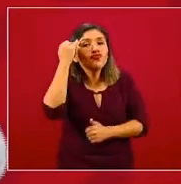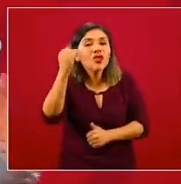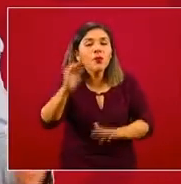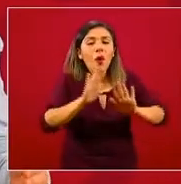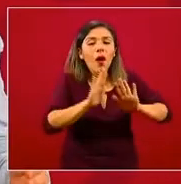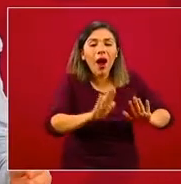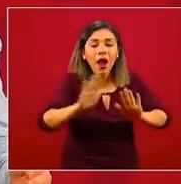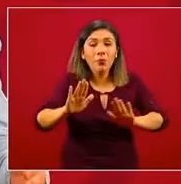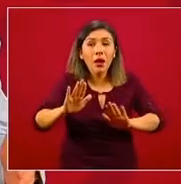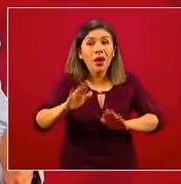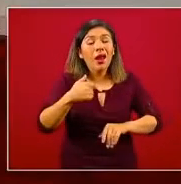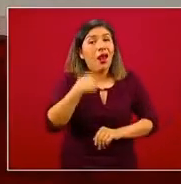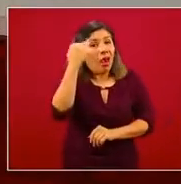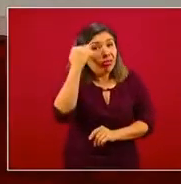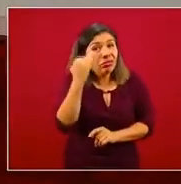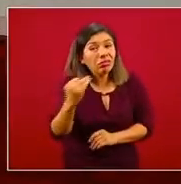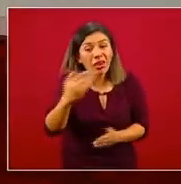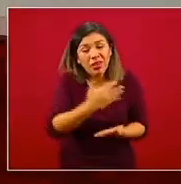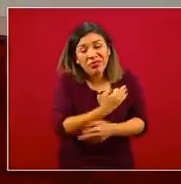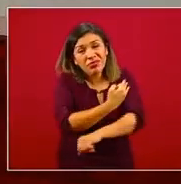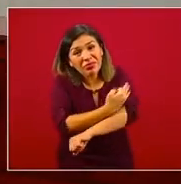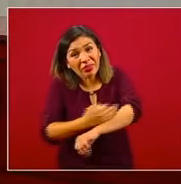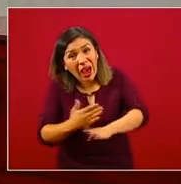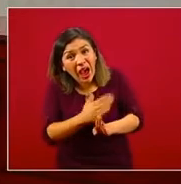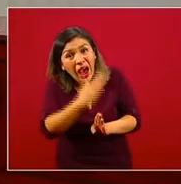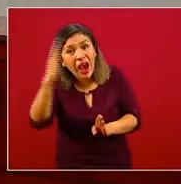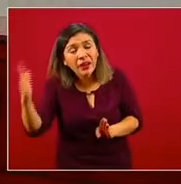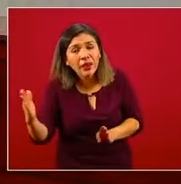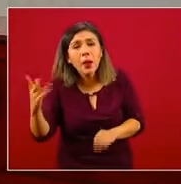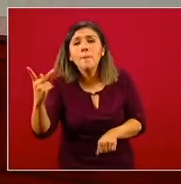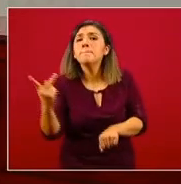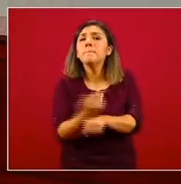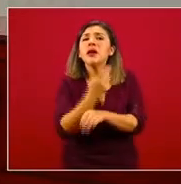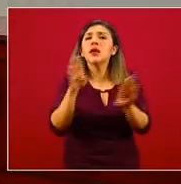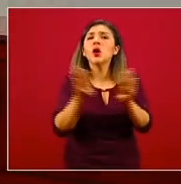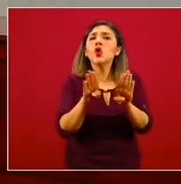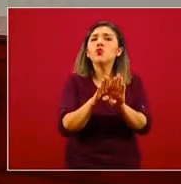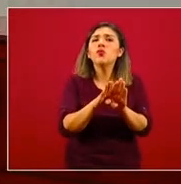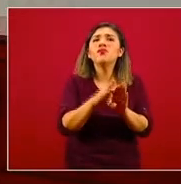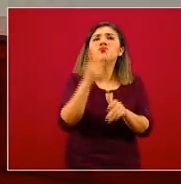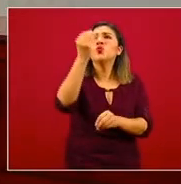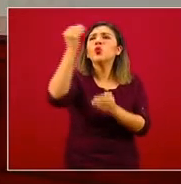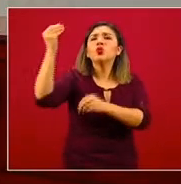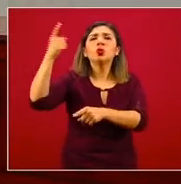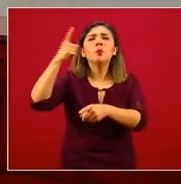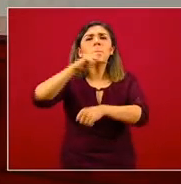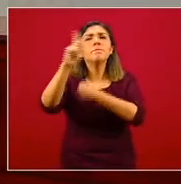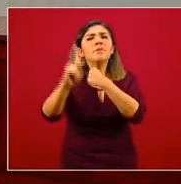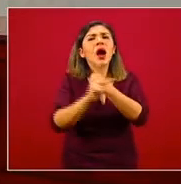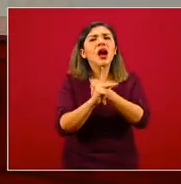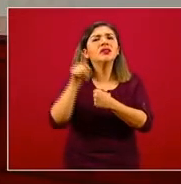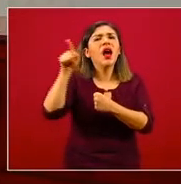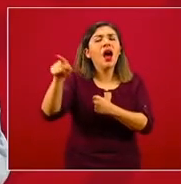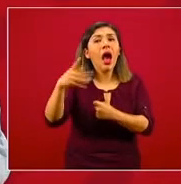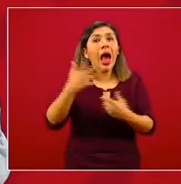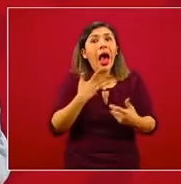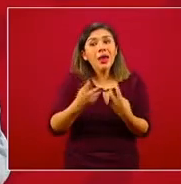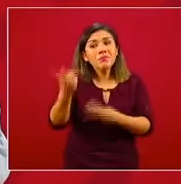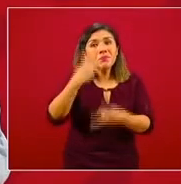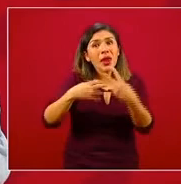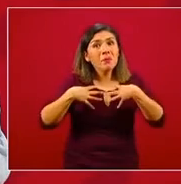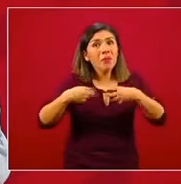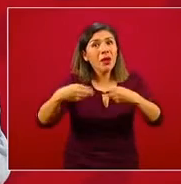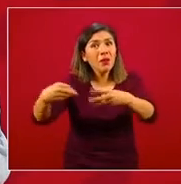need to be done at the right time. If you take too long, what happens is what unfortunately has